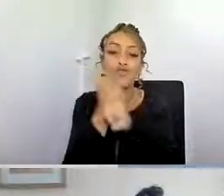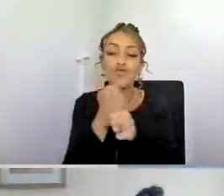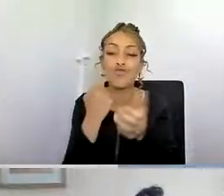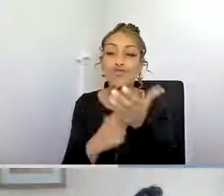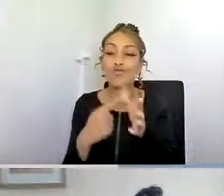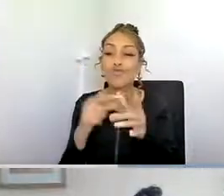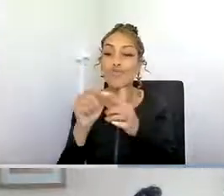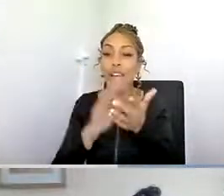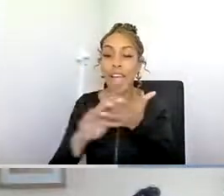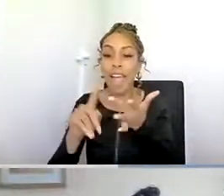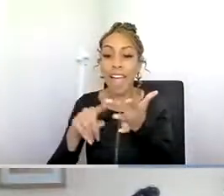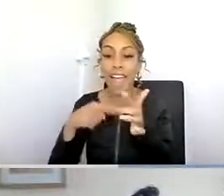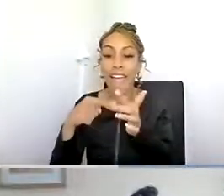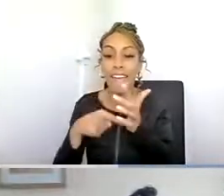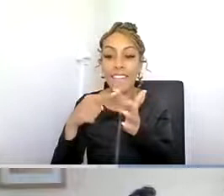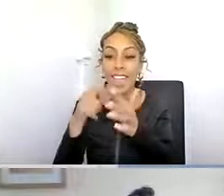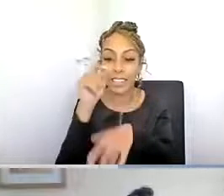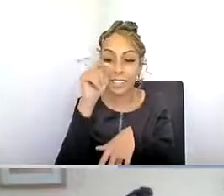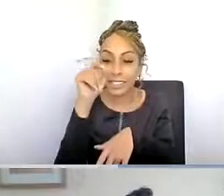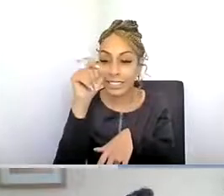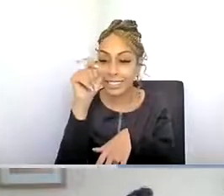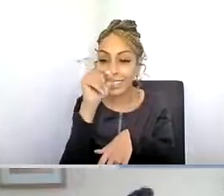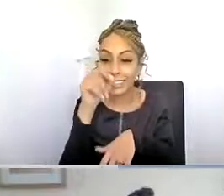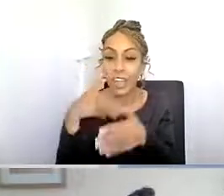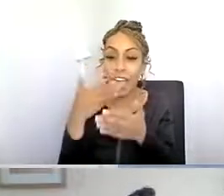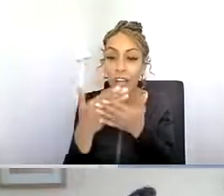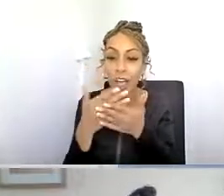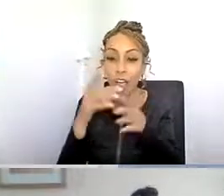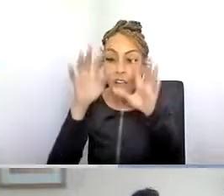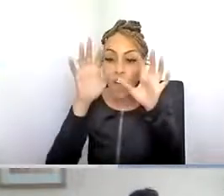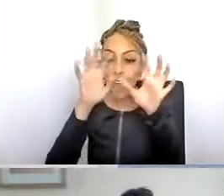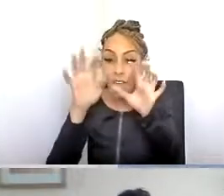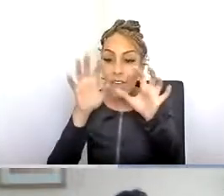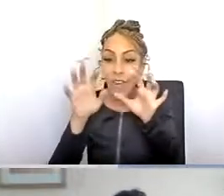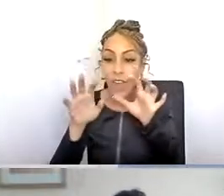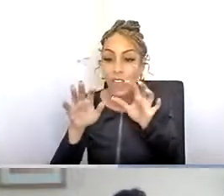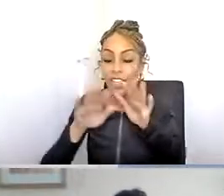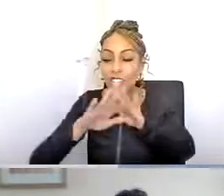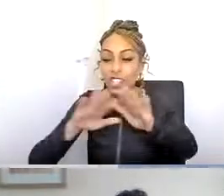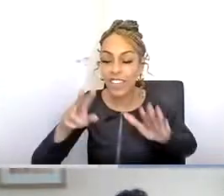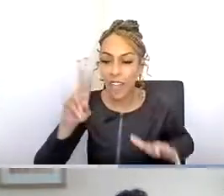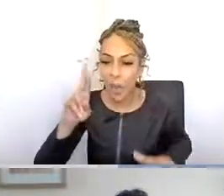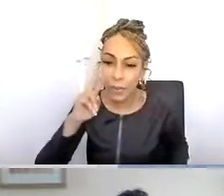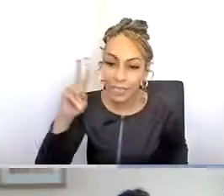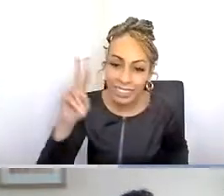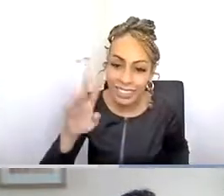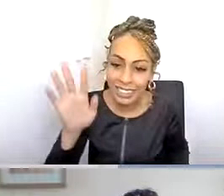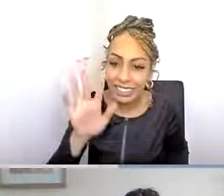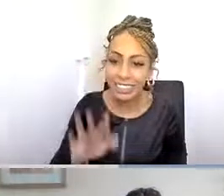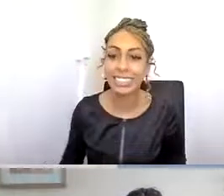drawings over an embossed surface, which I hope you can see in the slide image just